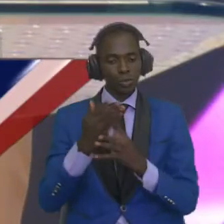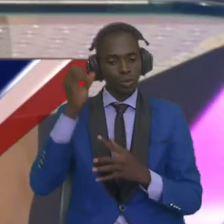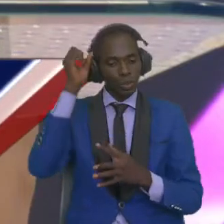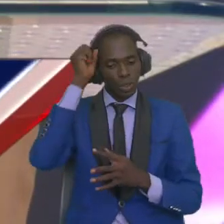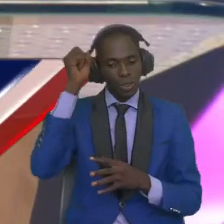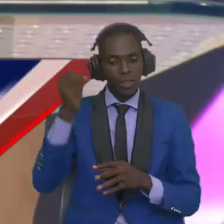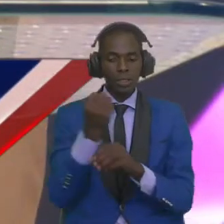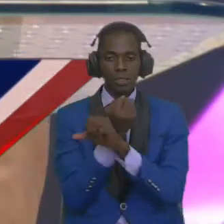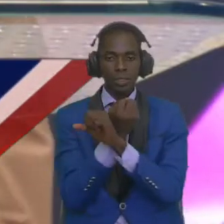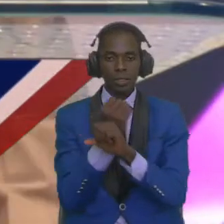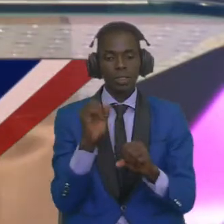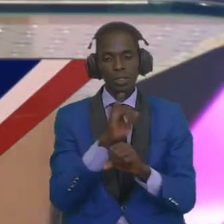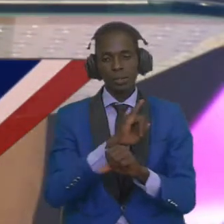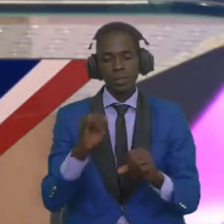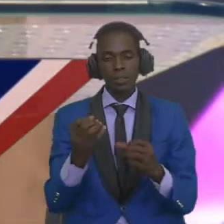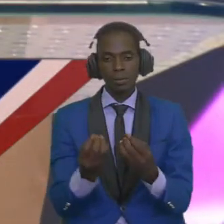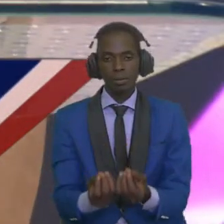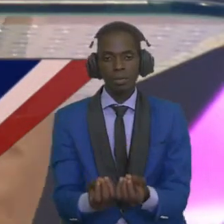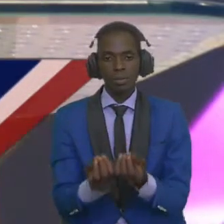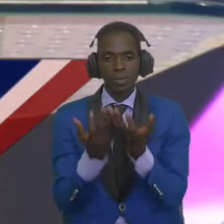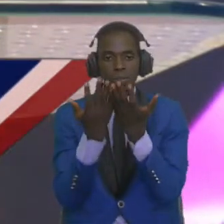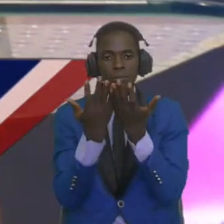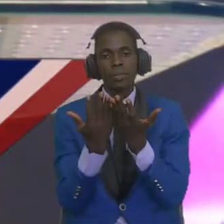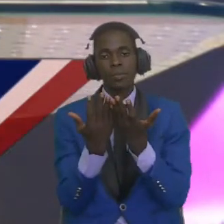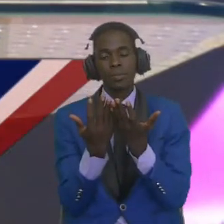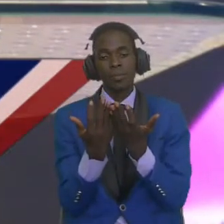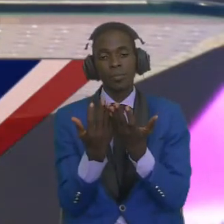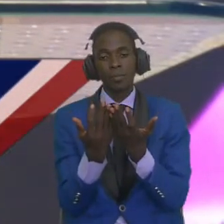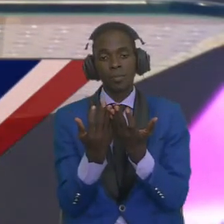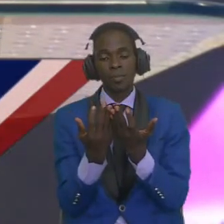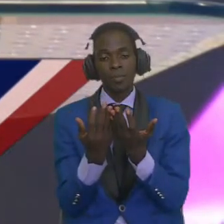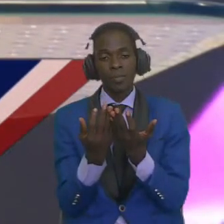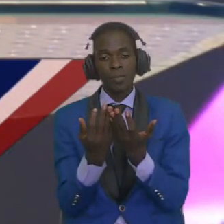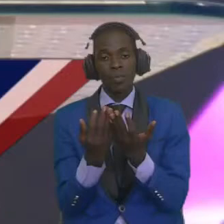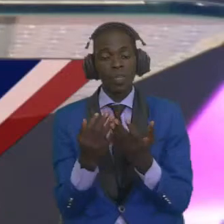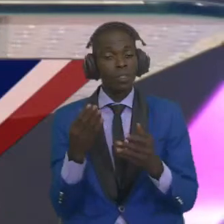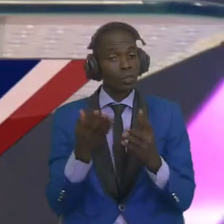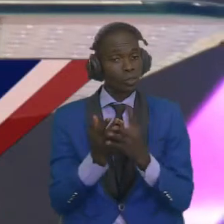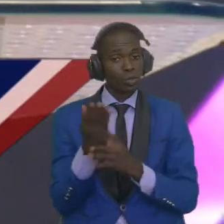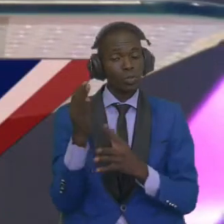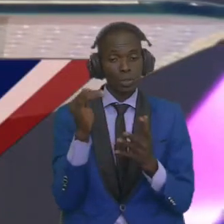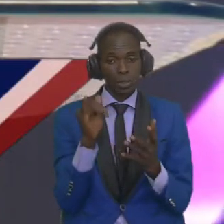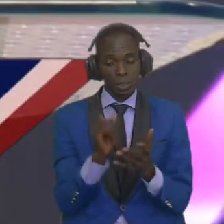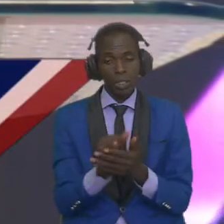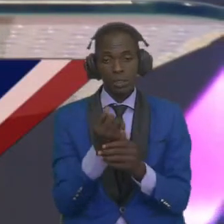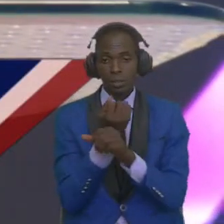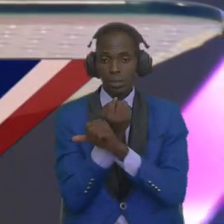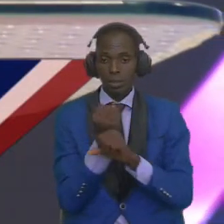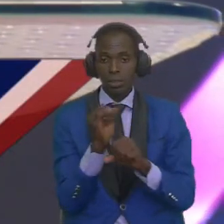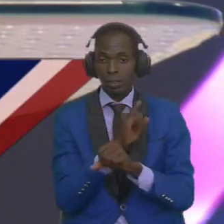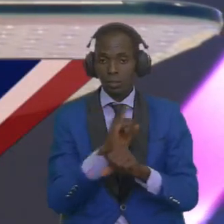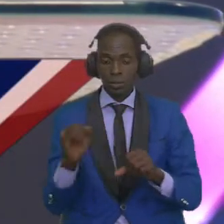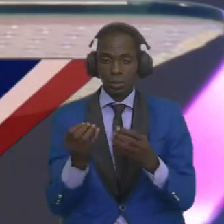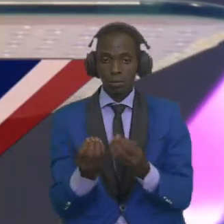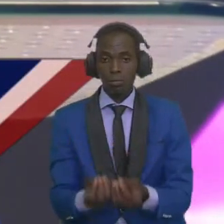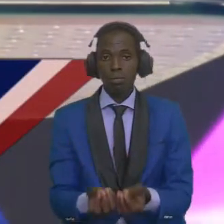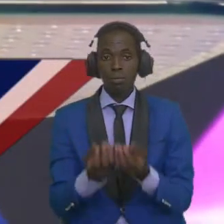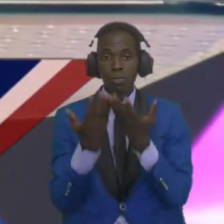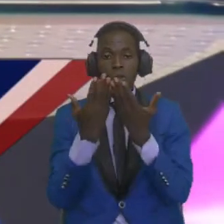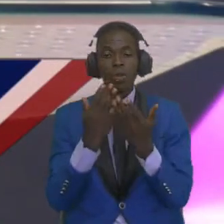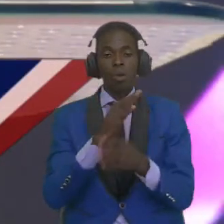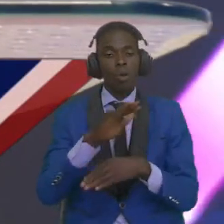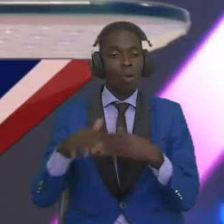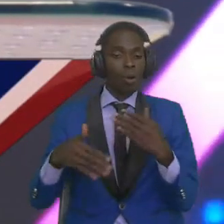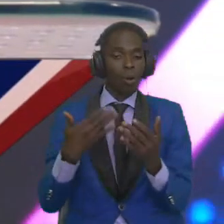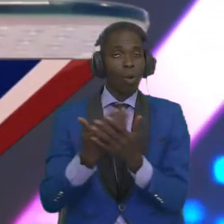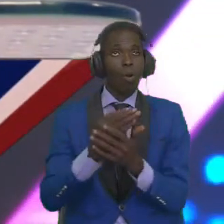sacrifice. Christ sacrificed and is redemptive. And through that redemptive sacrifice, all grace you